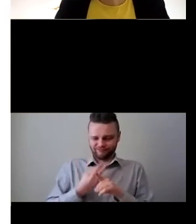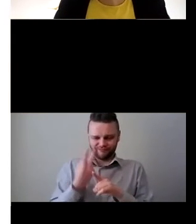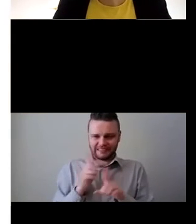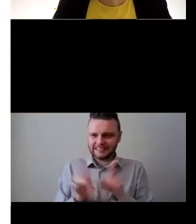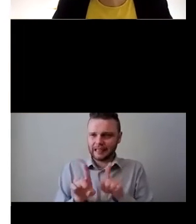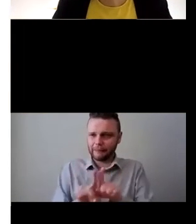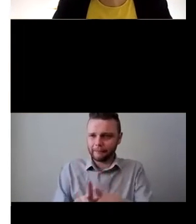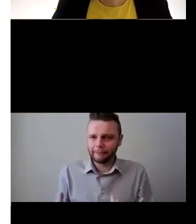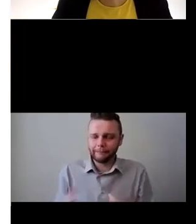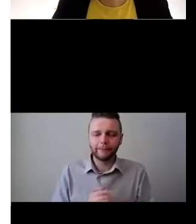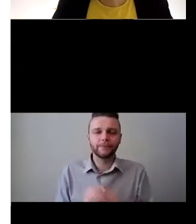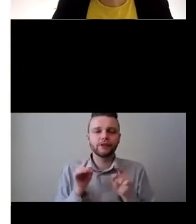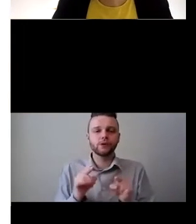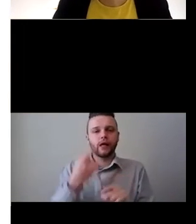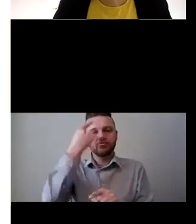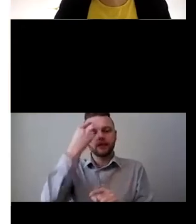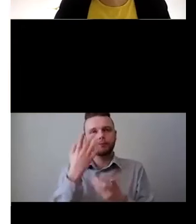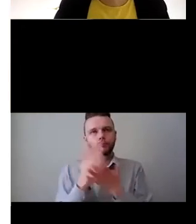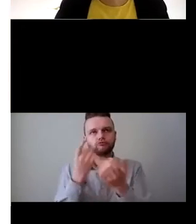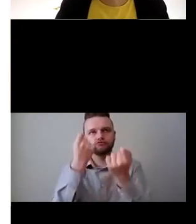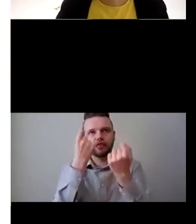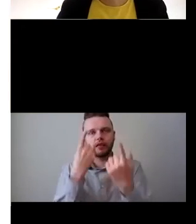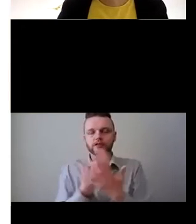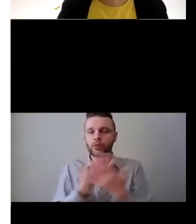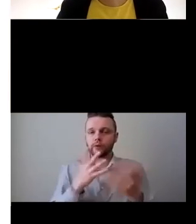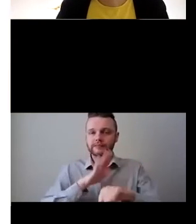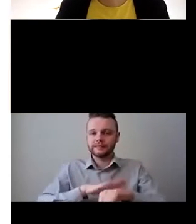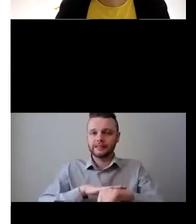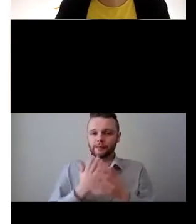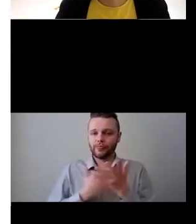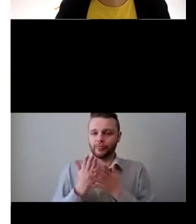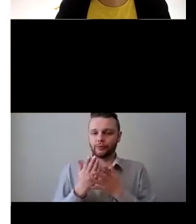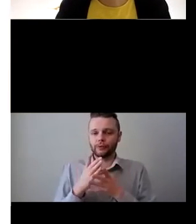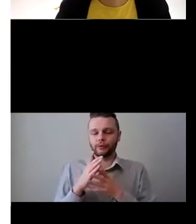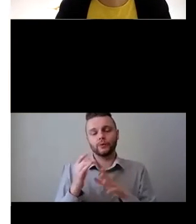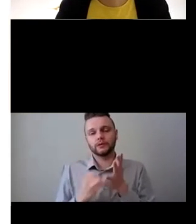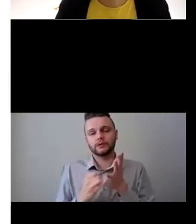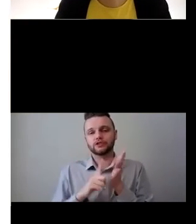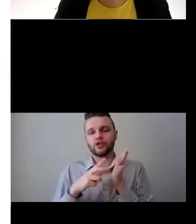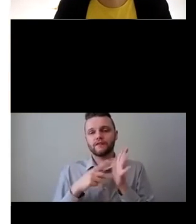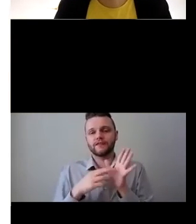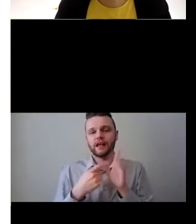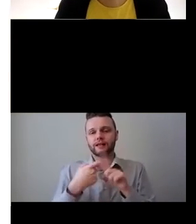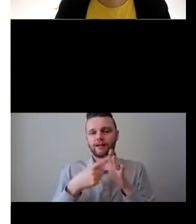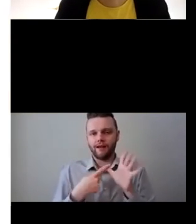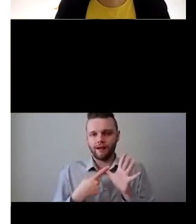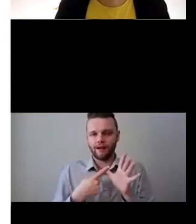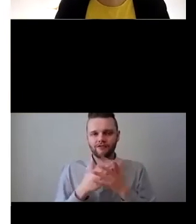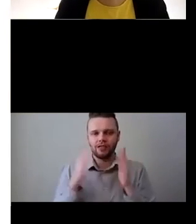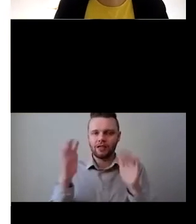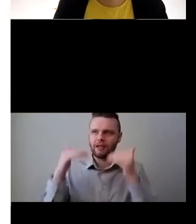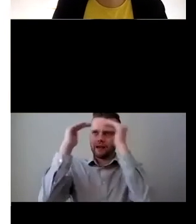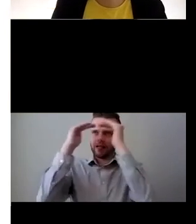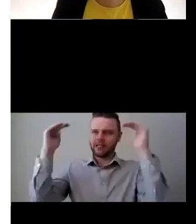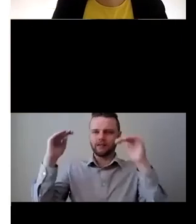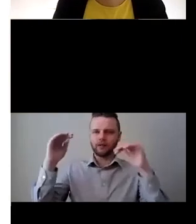And so I think we also realized that a lot of times in the Czech Republic and Slovakia, there is a very high level of institutional